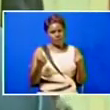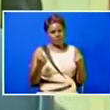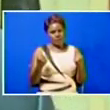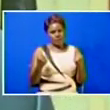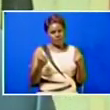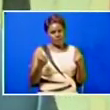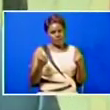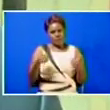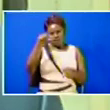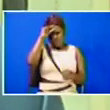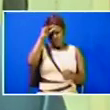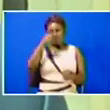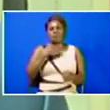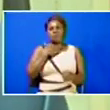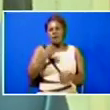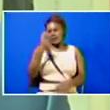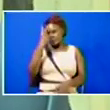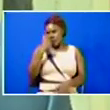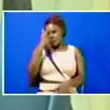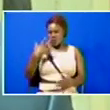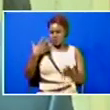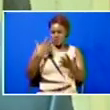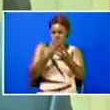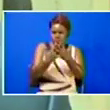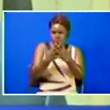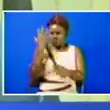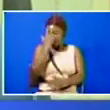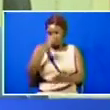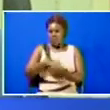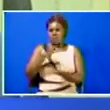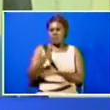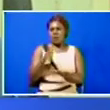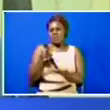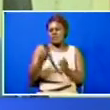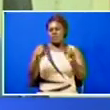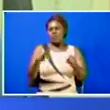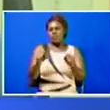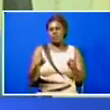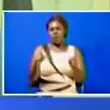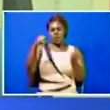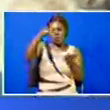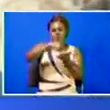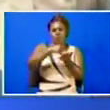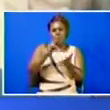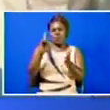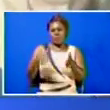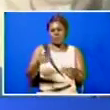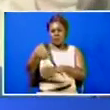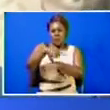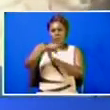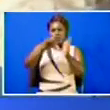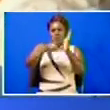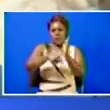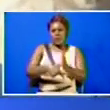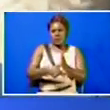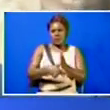by the state because they wanted maybe the accused persons to remain in custody just to embarrass them further, because these charges could have been consolidated in one way or the other. Hours later, after